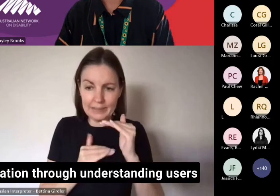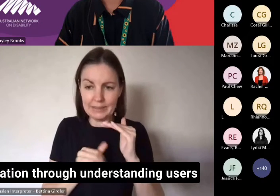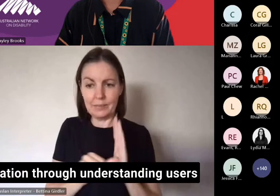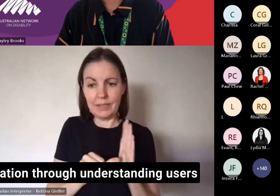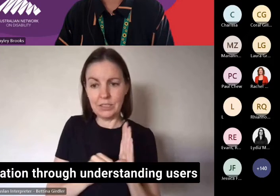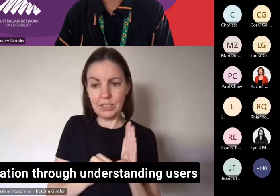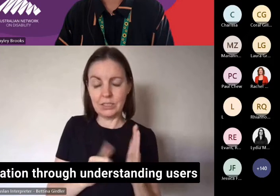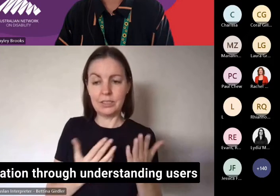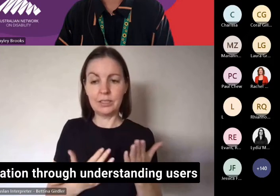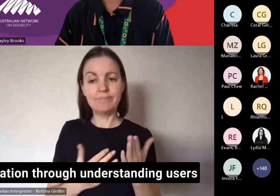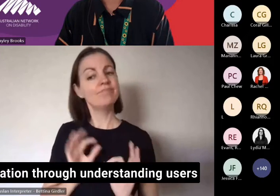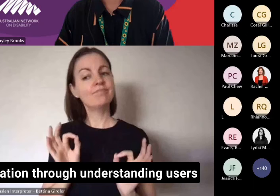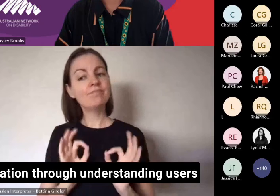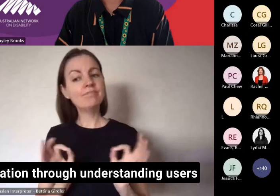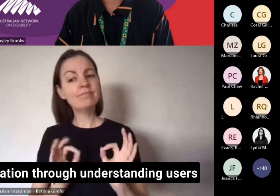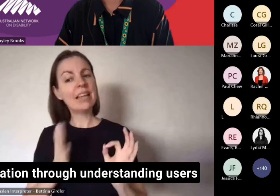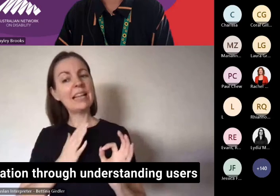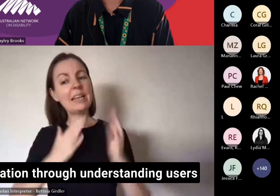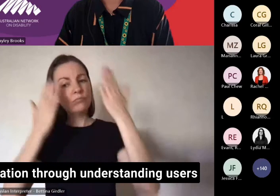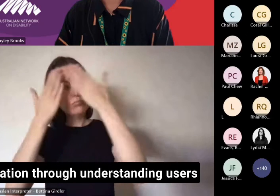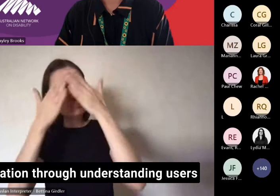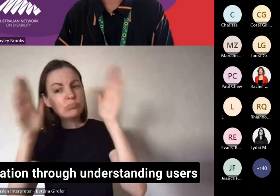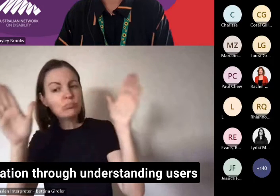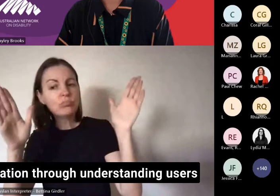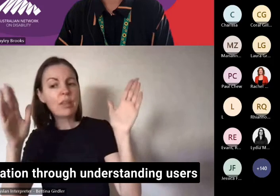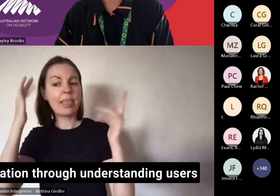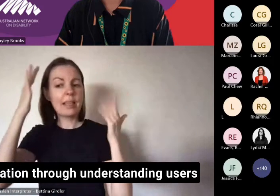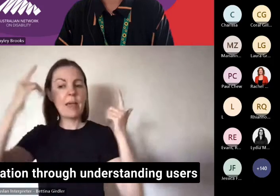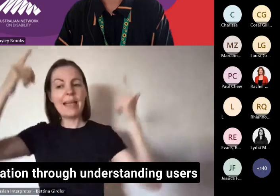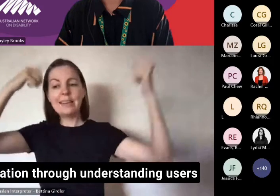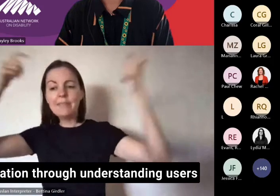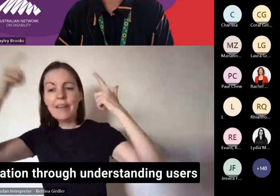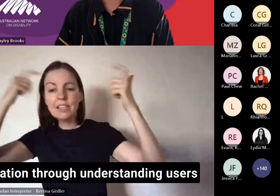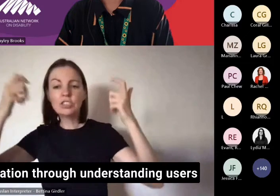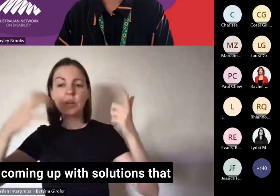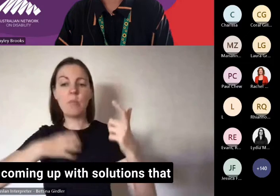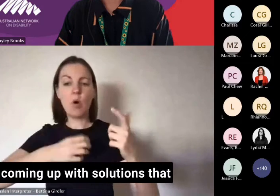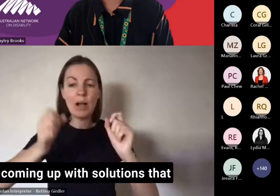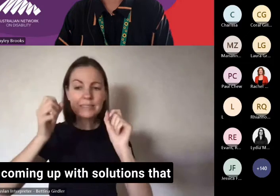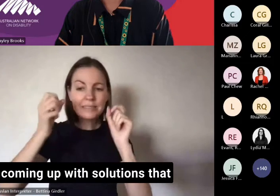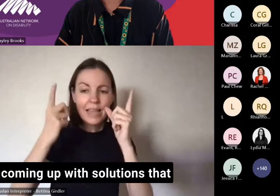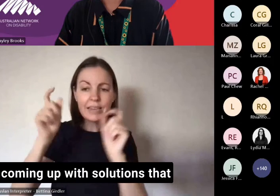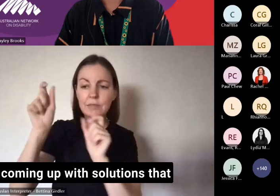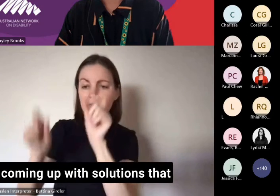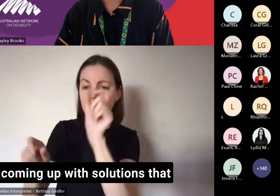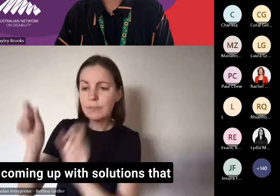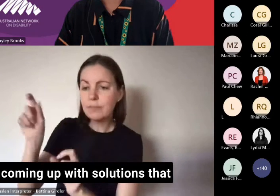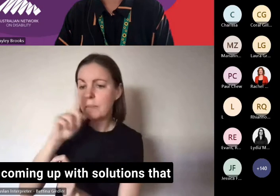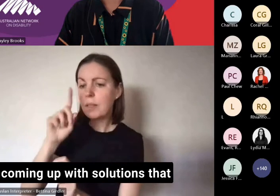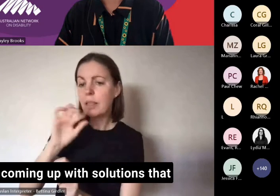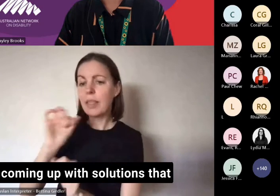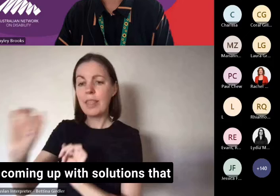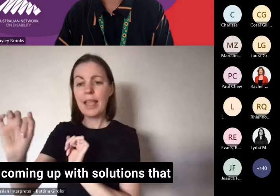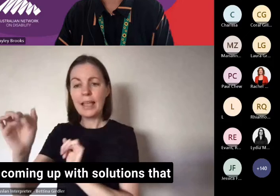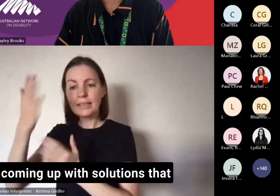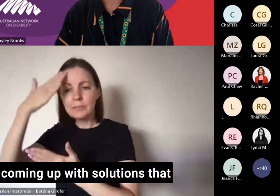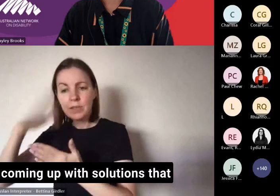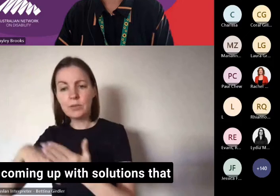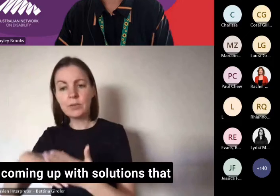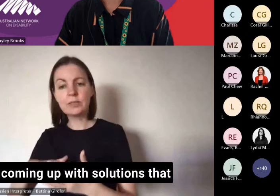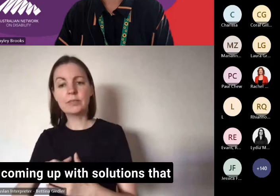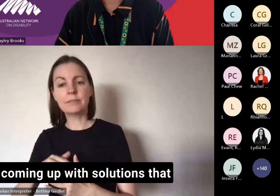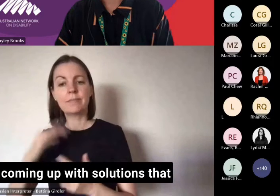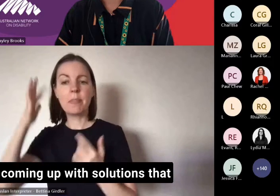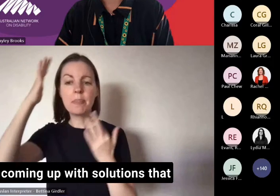about. It's about looking at innovation through understanding users and experiences, and coming up